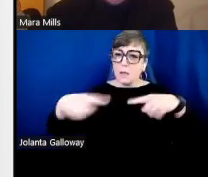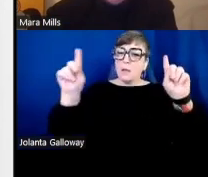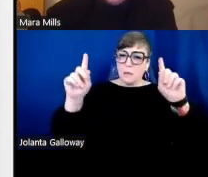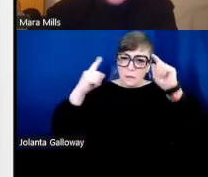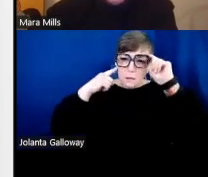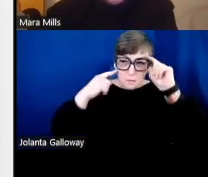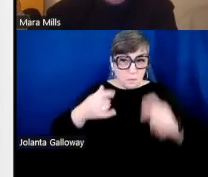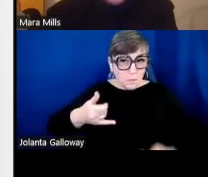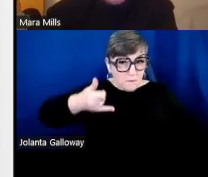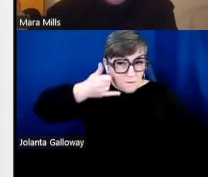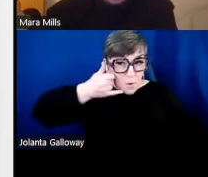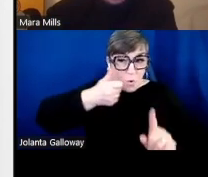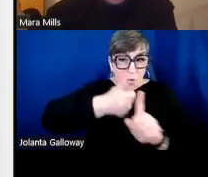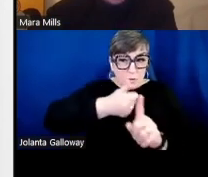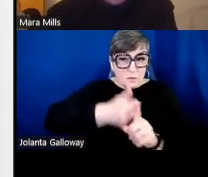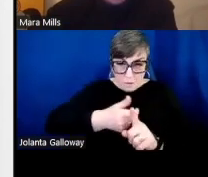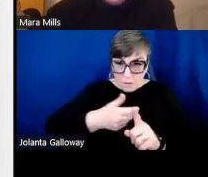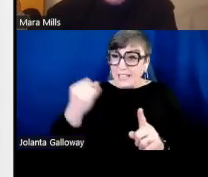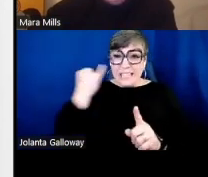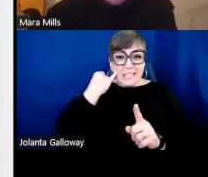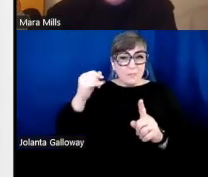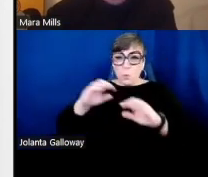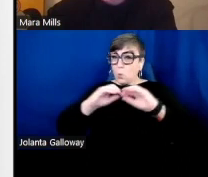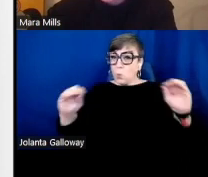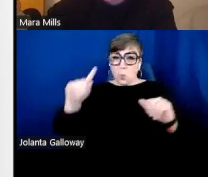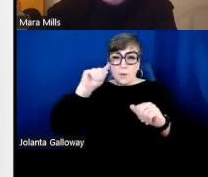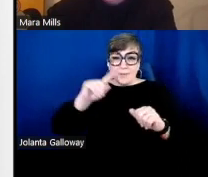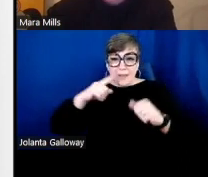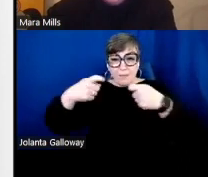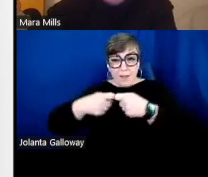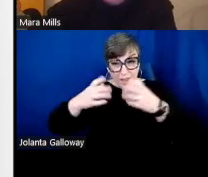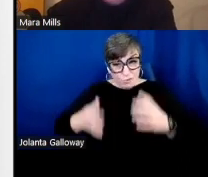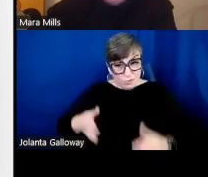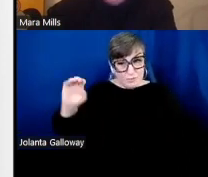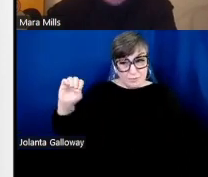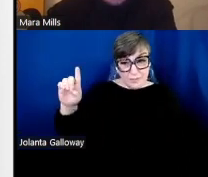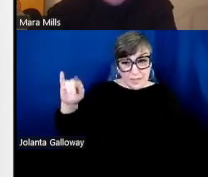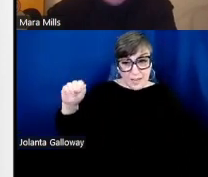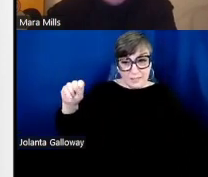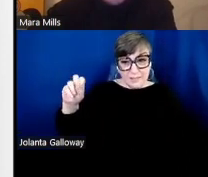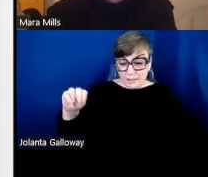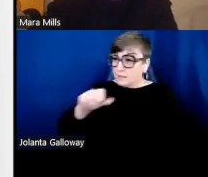may have been delayed if a deaf electrician had not undertaken the job of making it a practical thing